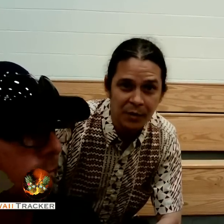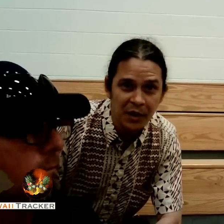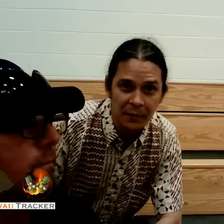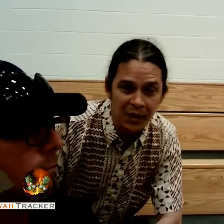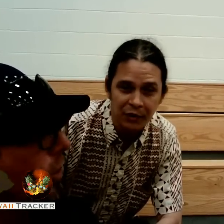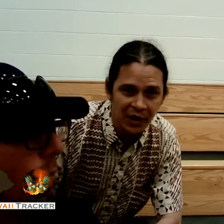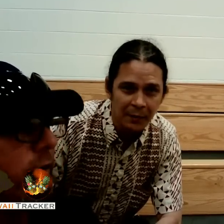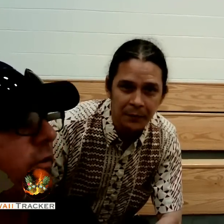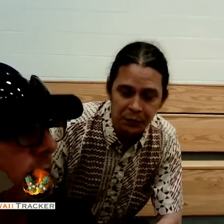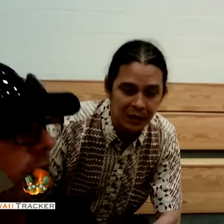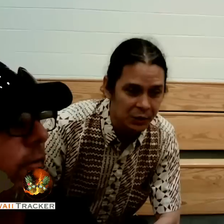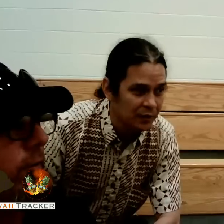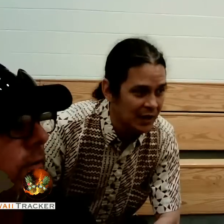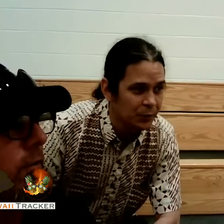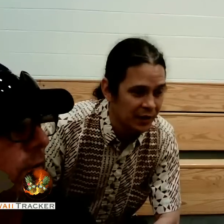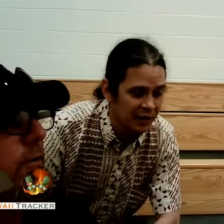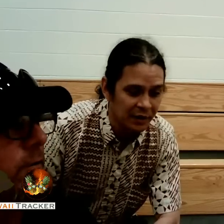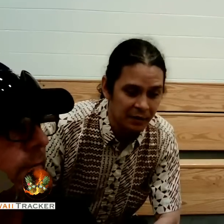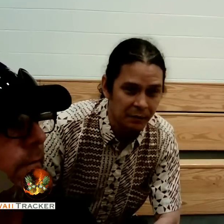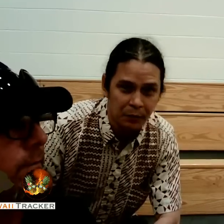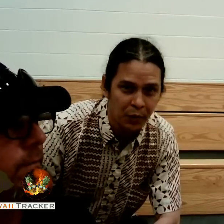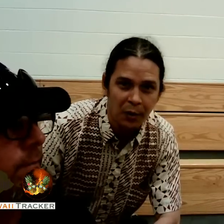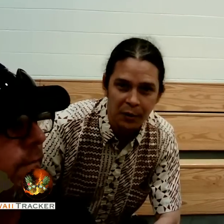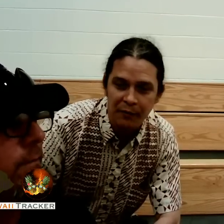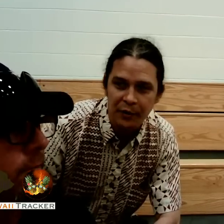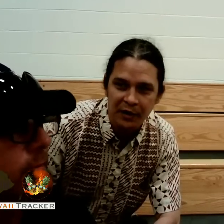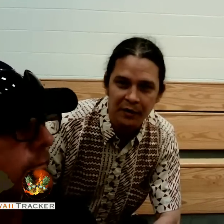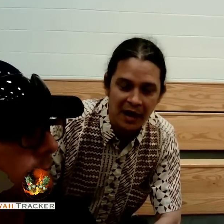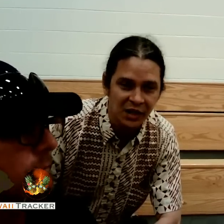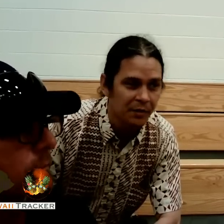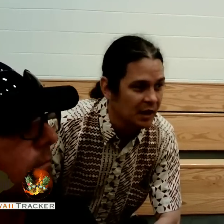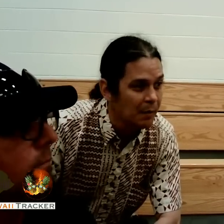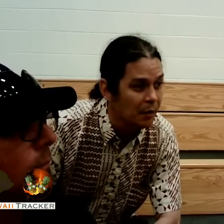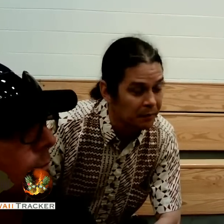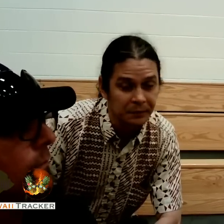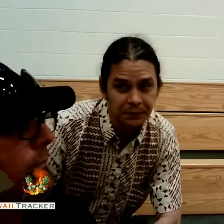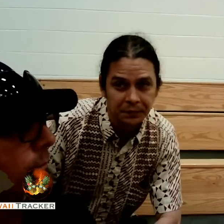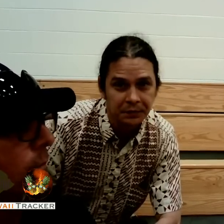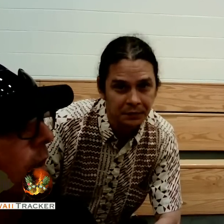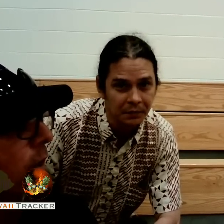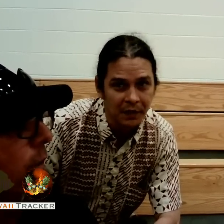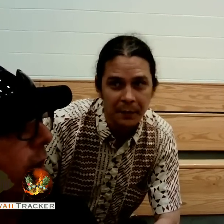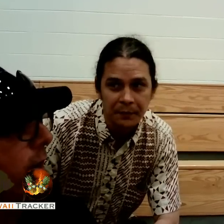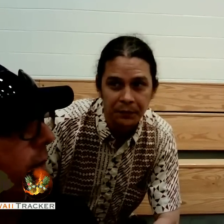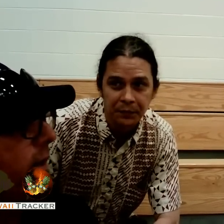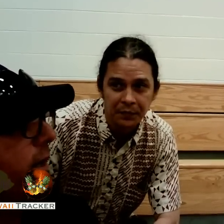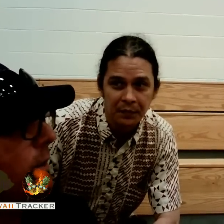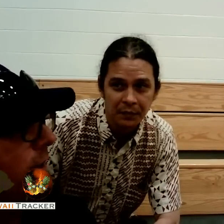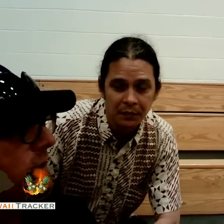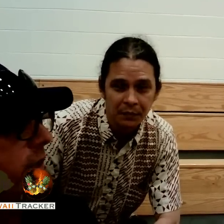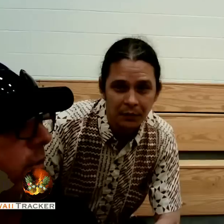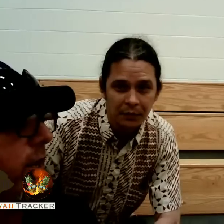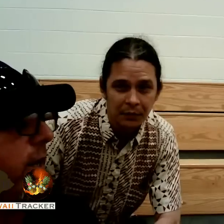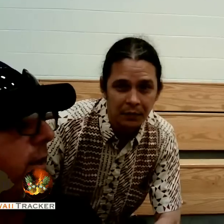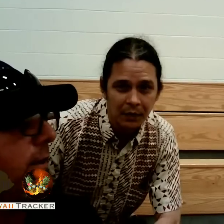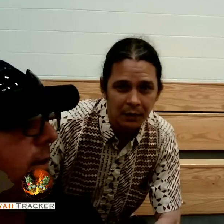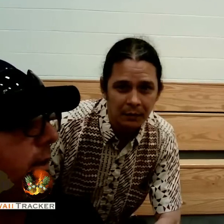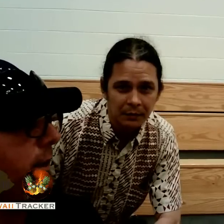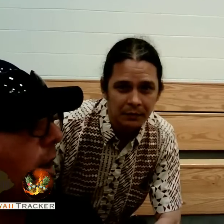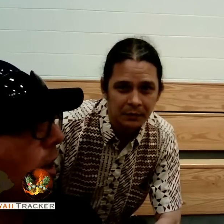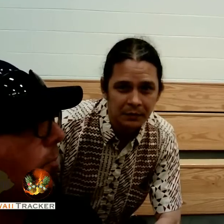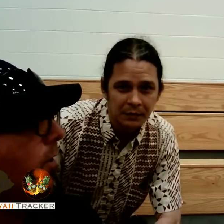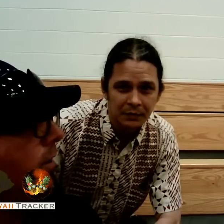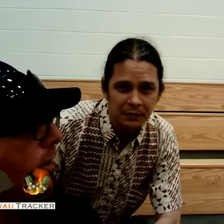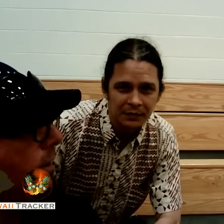and ends with the community. Always. Yeah. So that's where you're going to call your people and ask them. Now, we did get a question the other day that